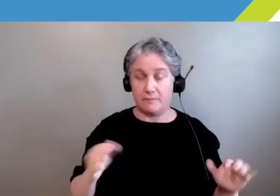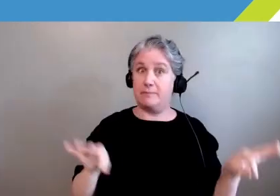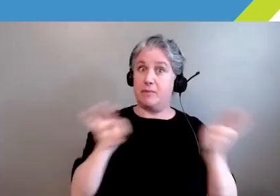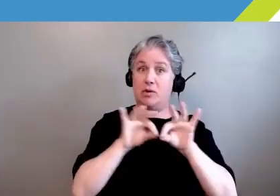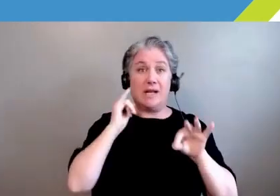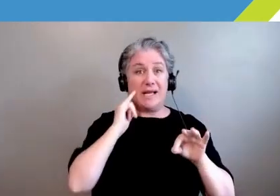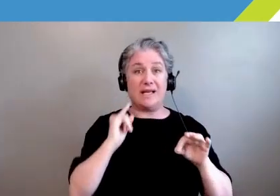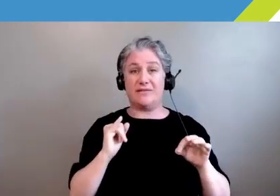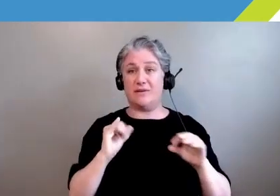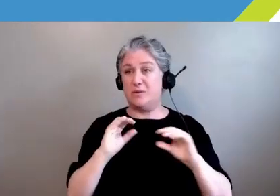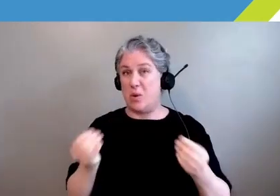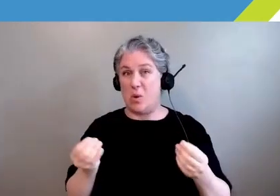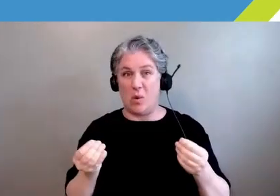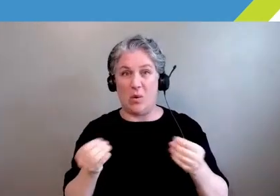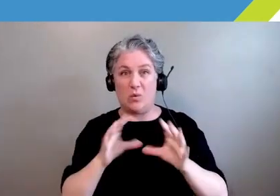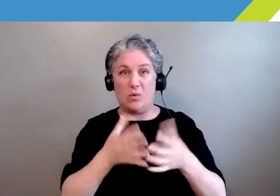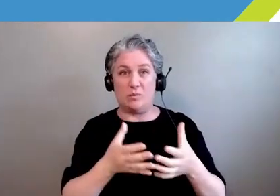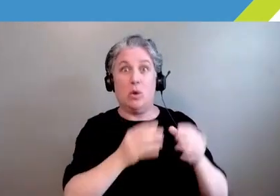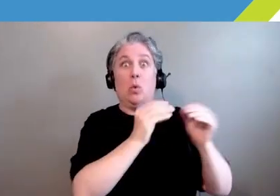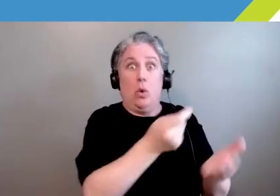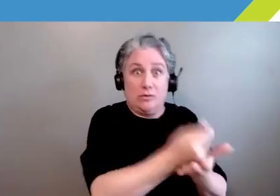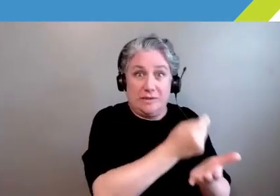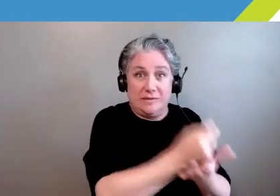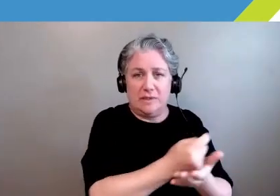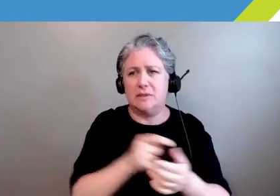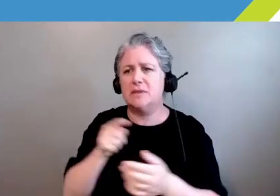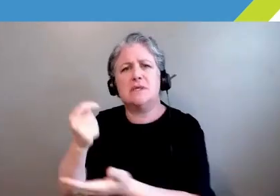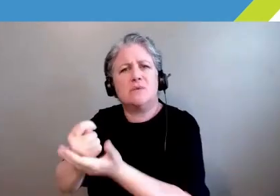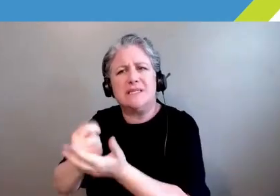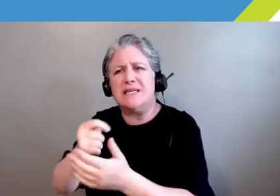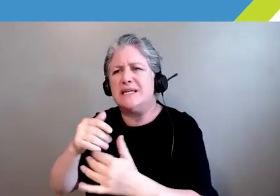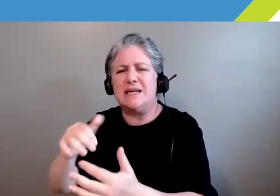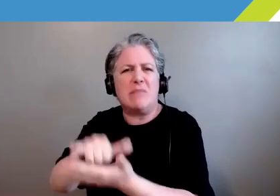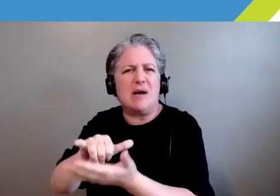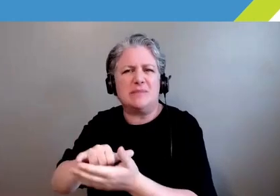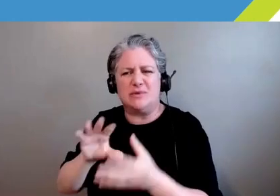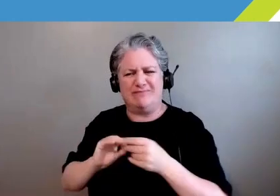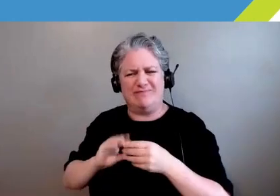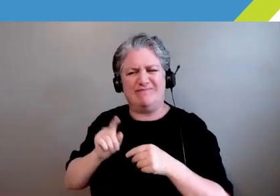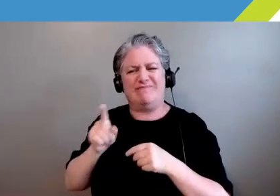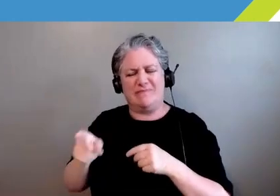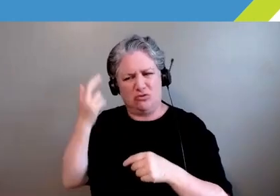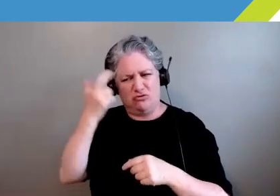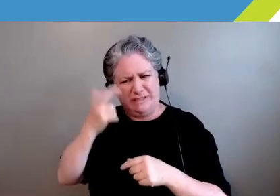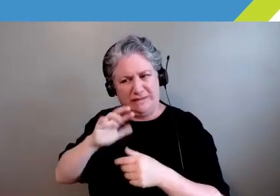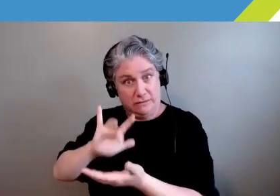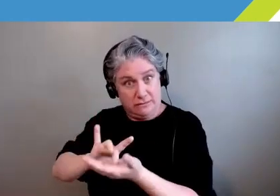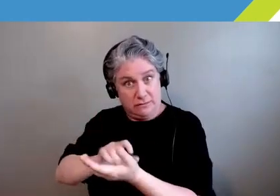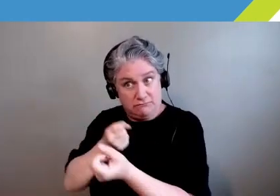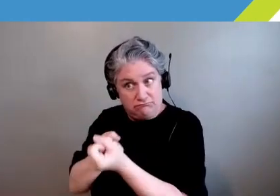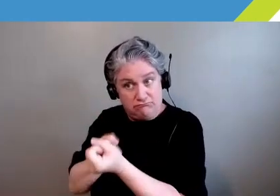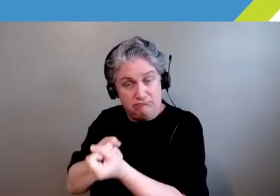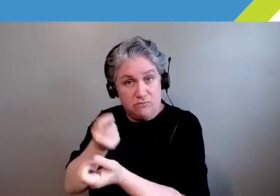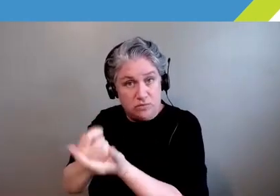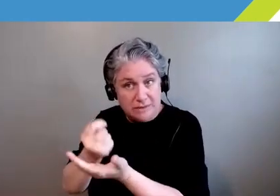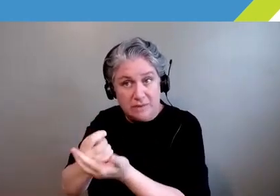group and we observe changes in a treated group on its own, it's really impossible to say if those changes are due to the treatment or perhaps they would have just